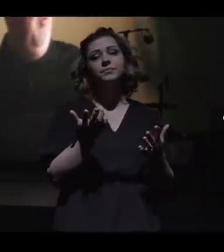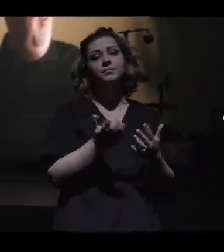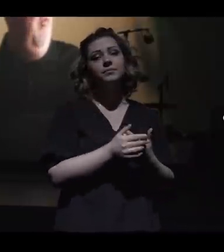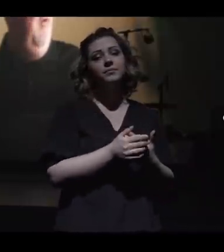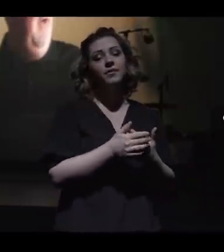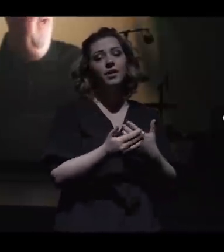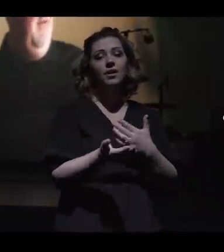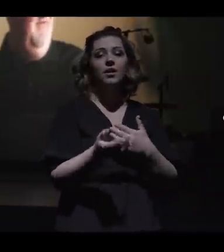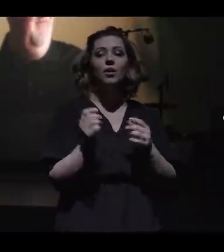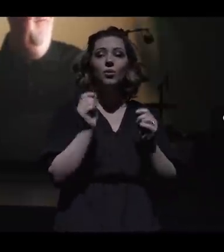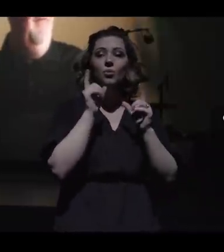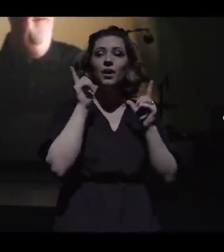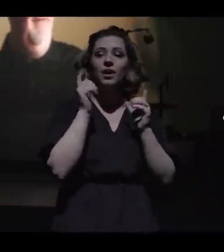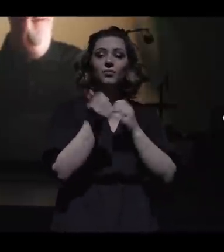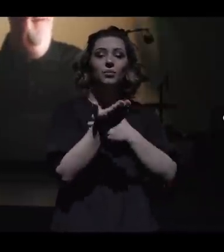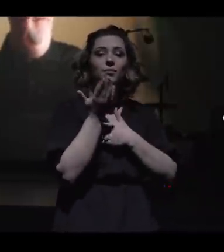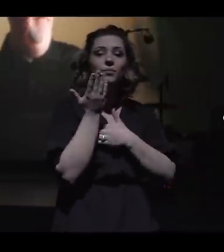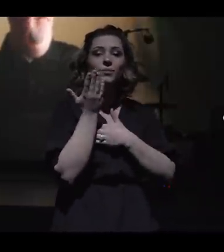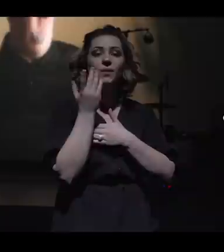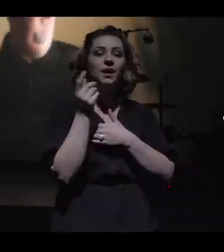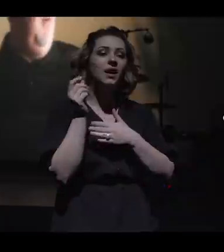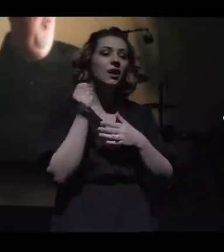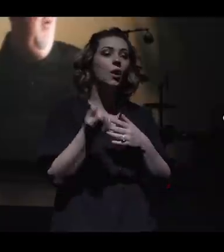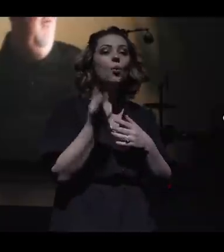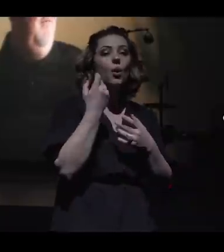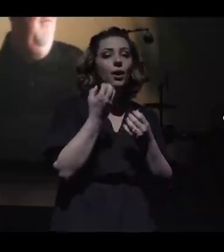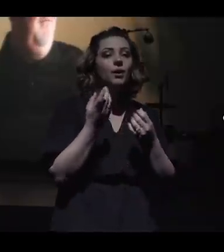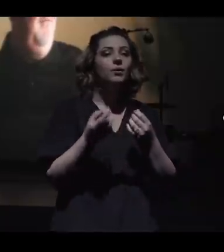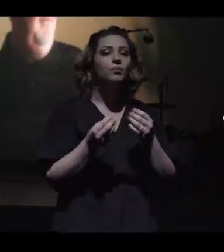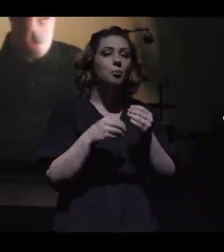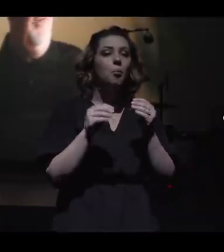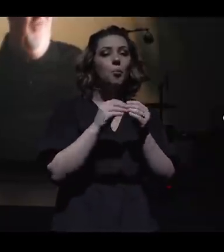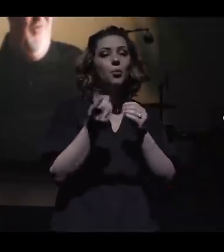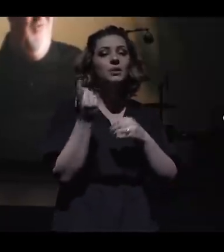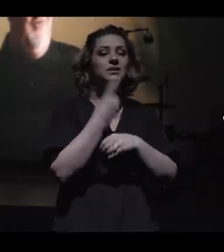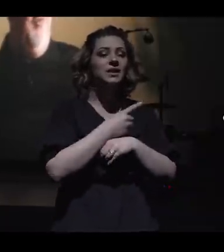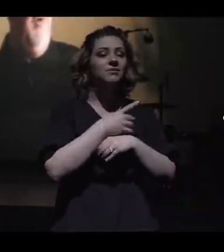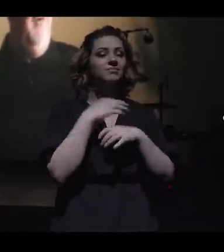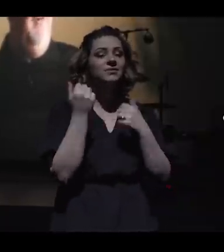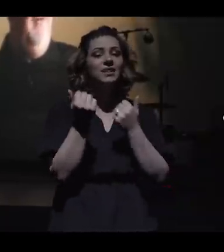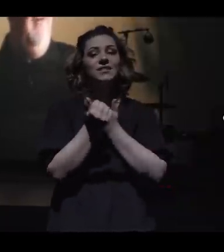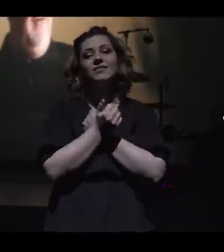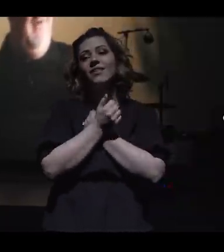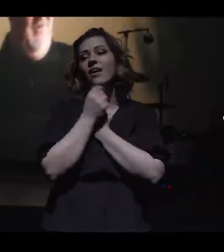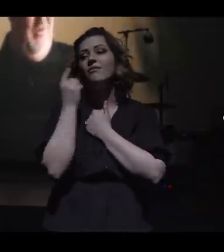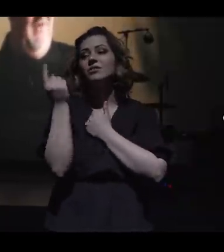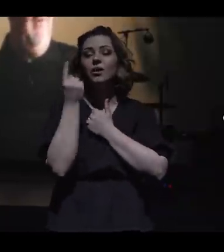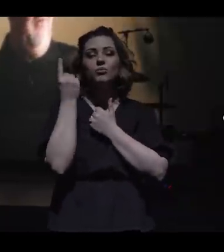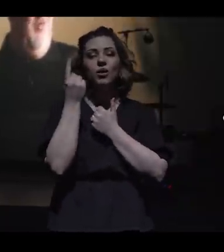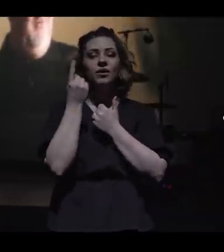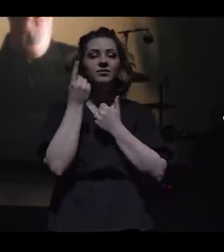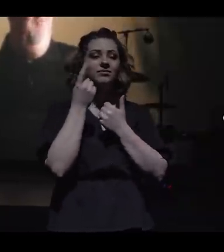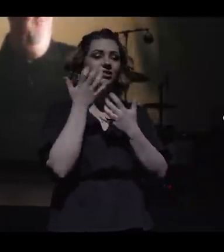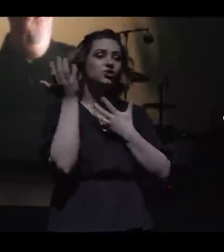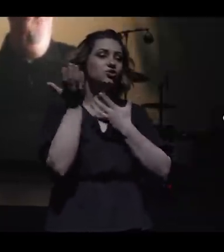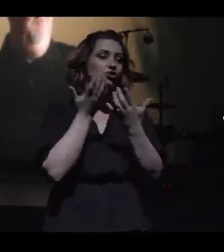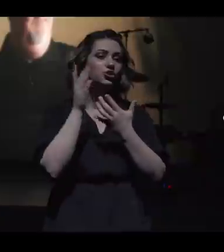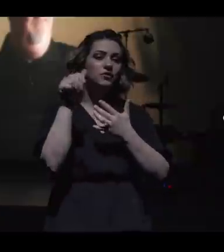wake up one more day to love someone, to serve someone, and to bless